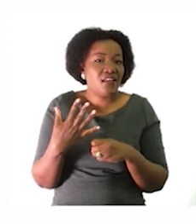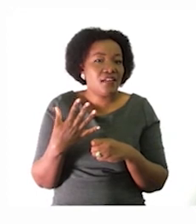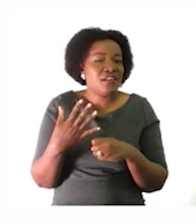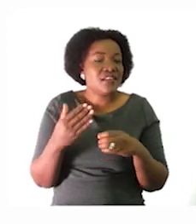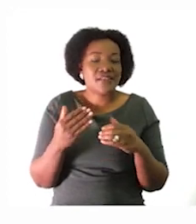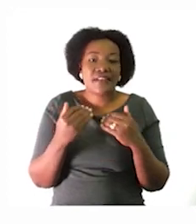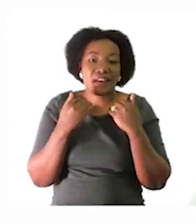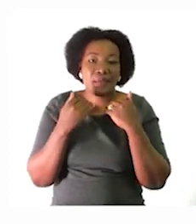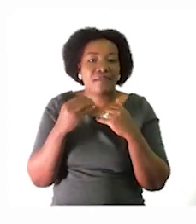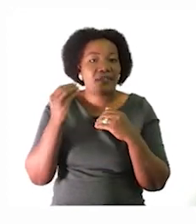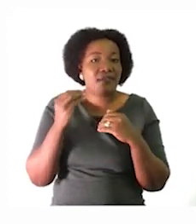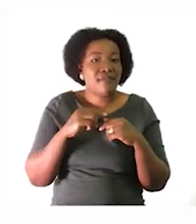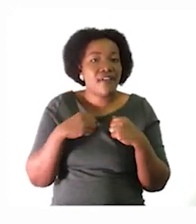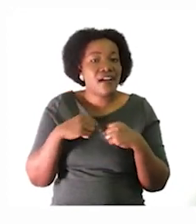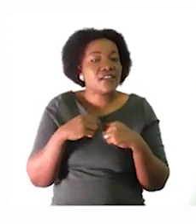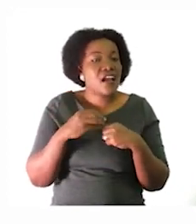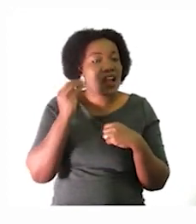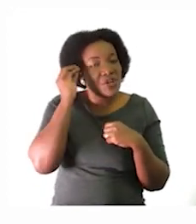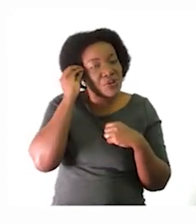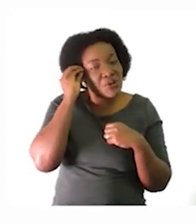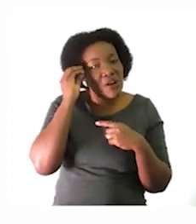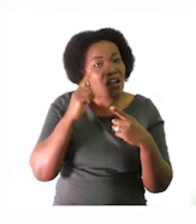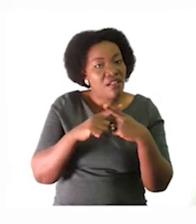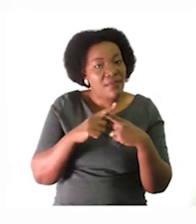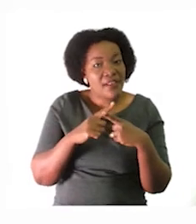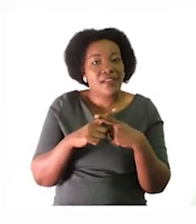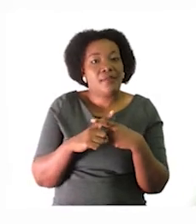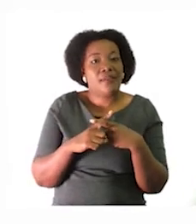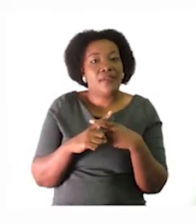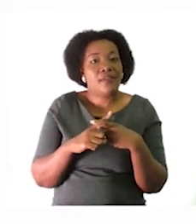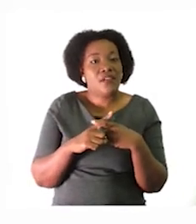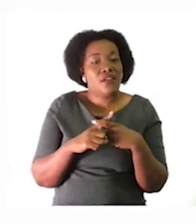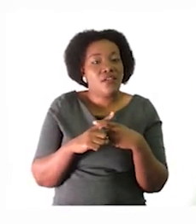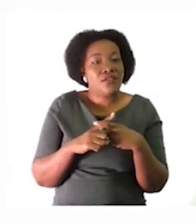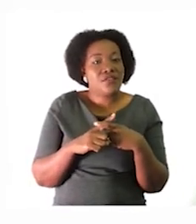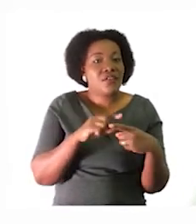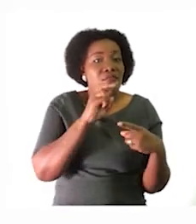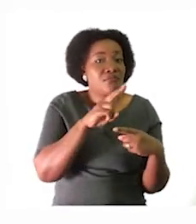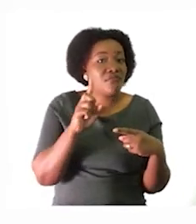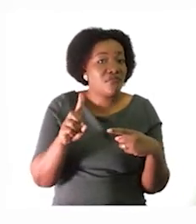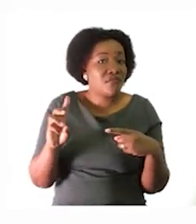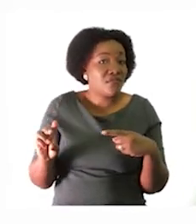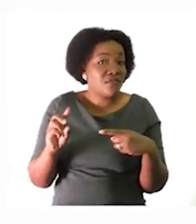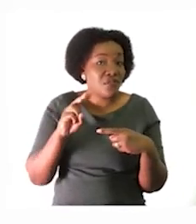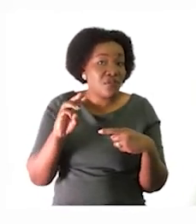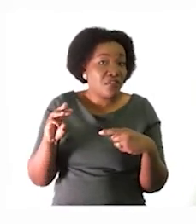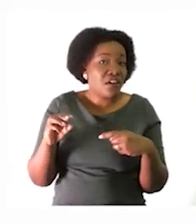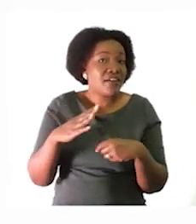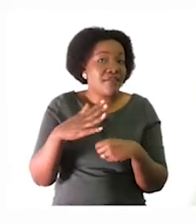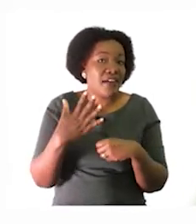very important for us to know our multiplications. Now we are going to count in fives.